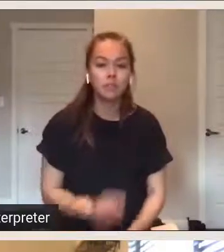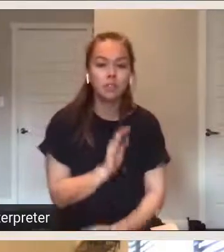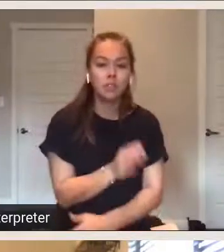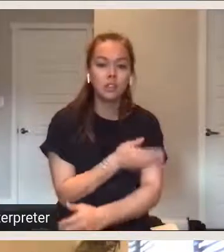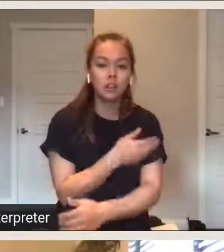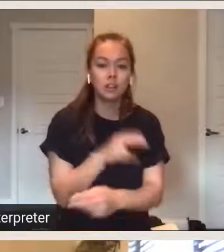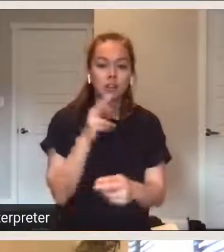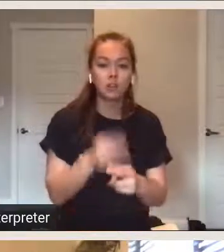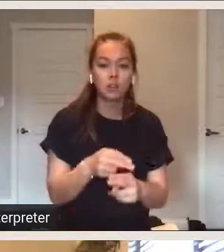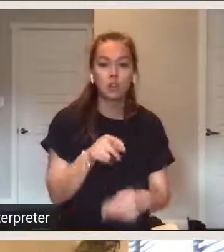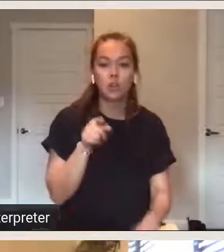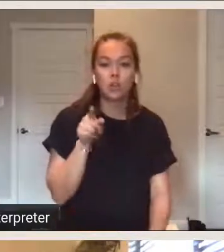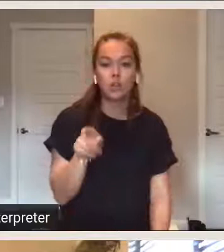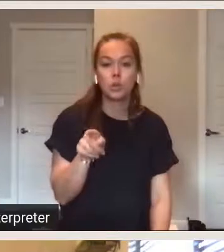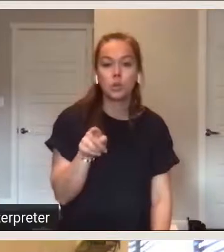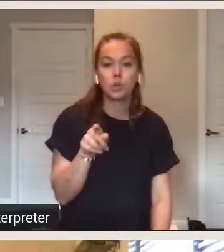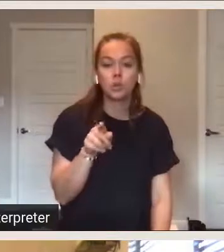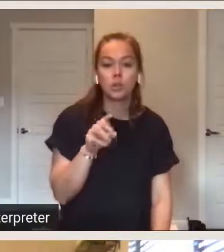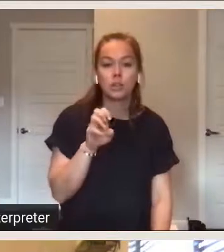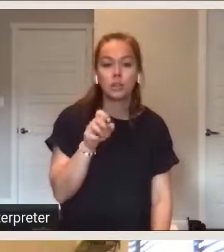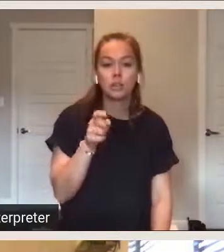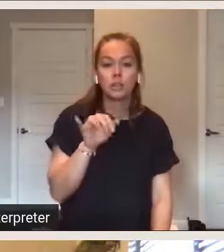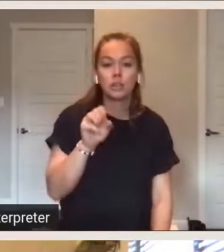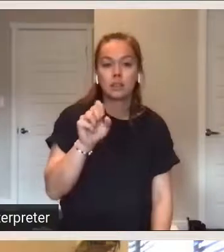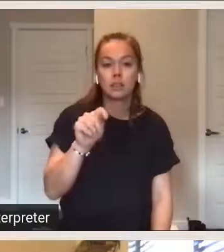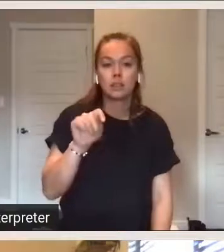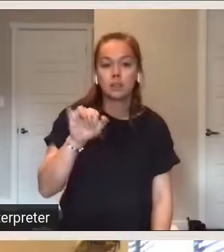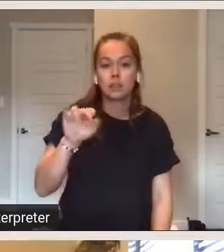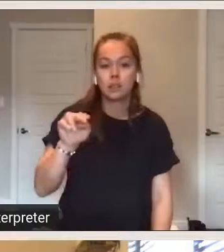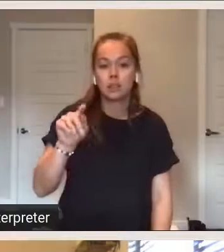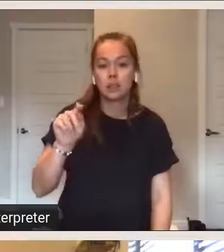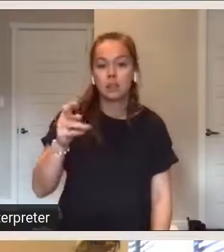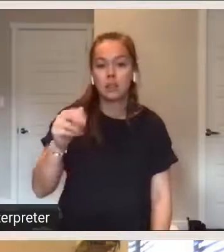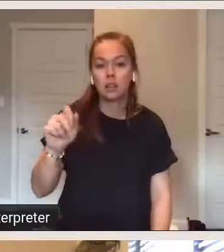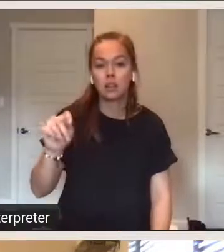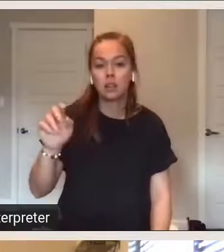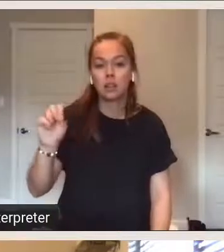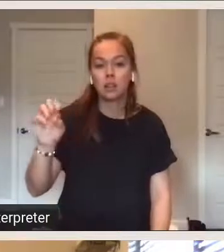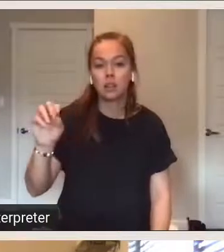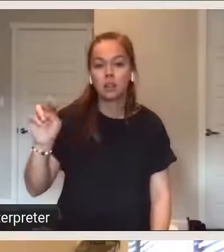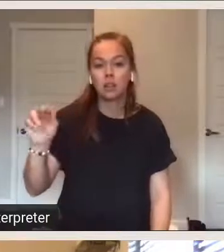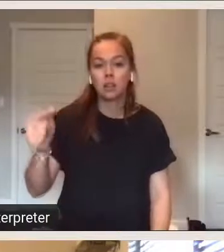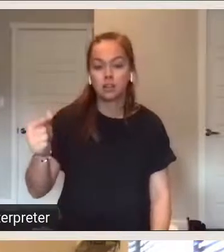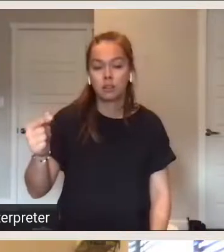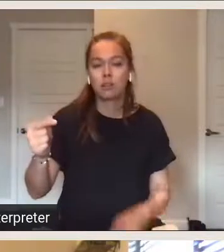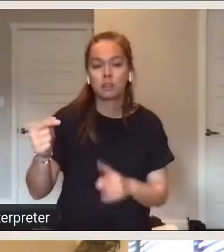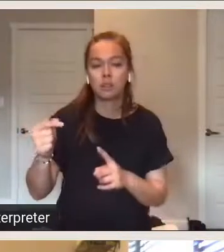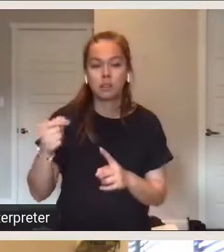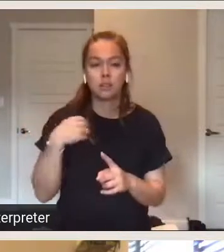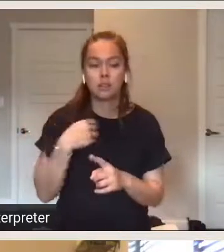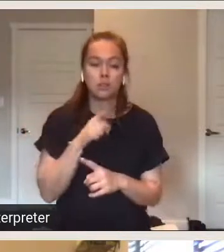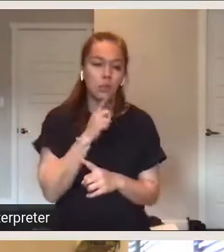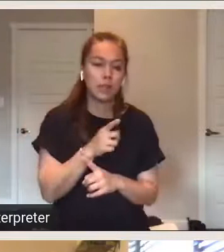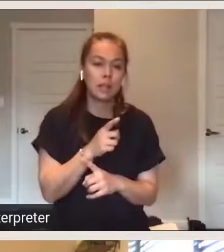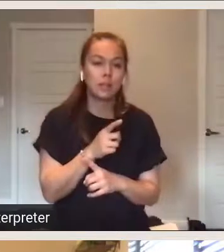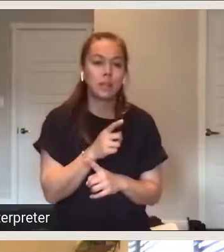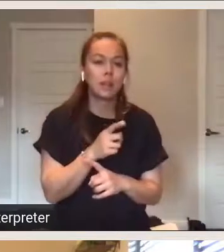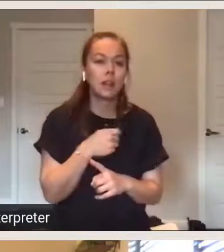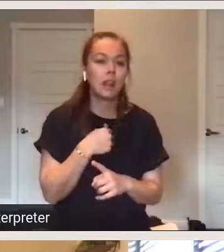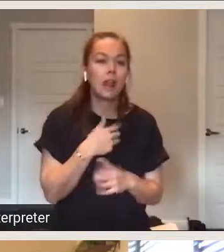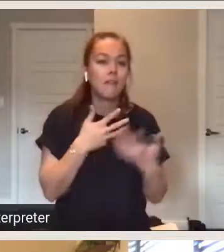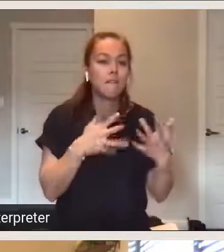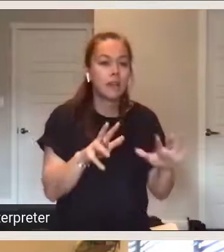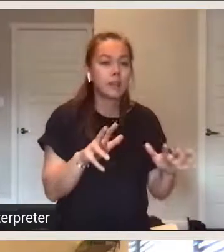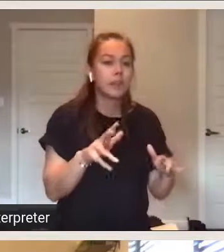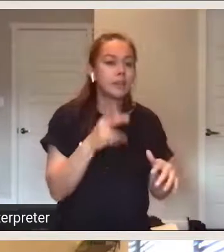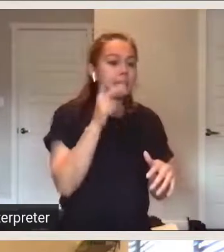Wanting, and I mean, yeah, you don't have to speak Mandarin to sing the song. Like, I've seen it be covered, like, on, like, the Indonesian Voice or something.